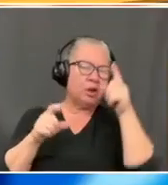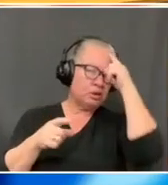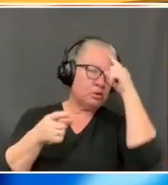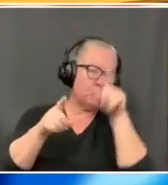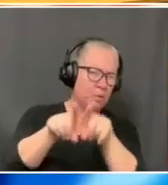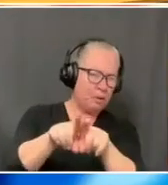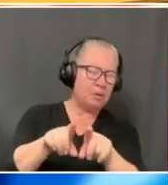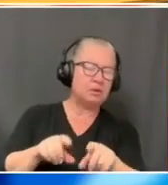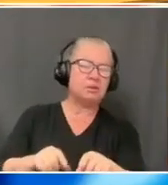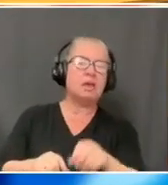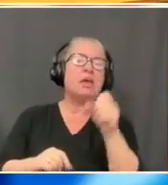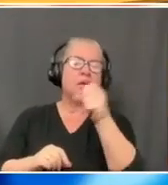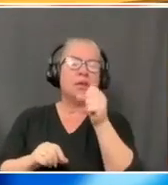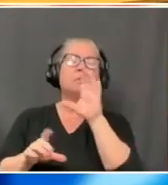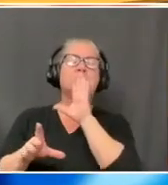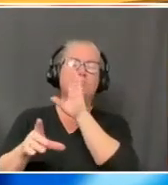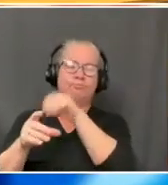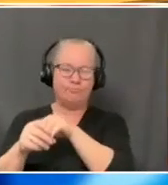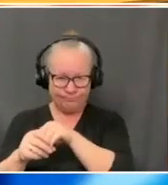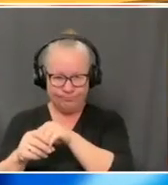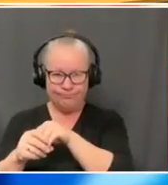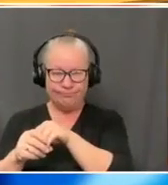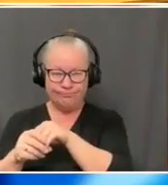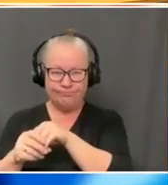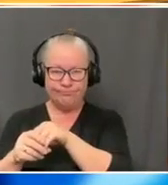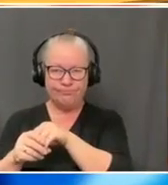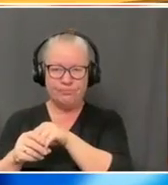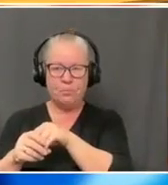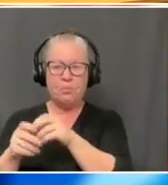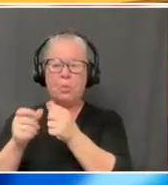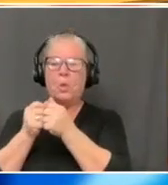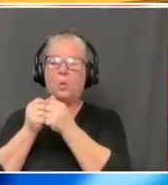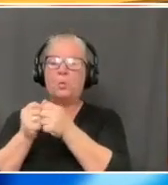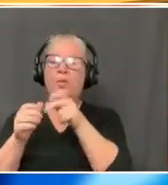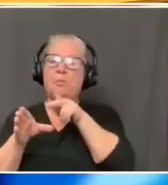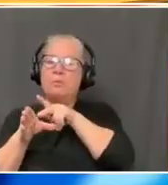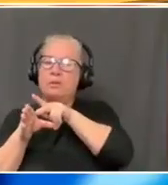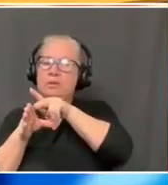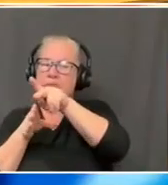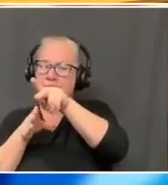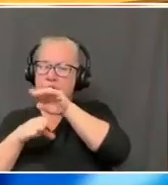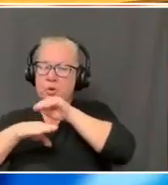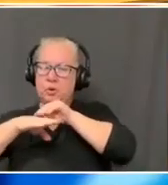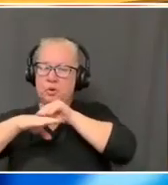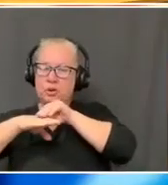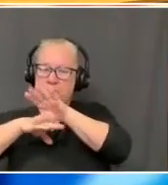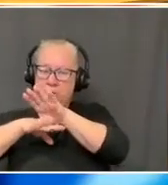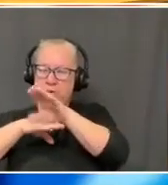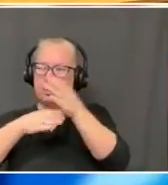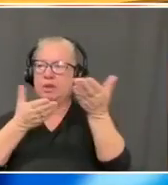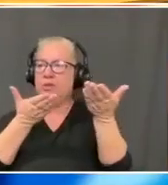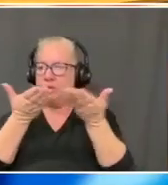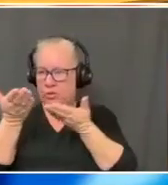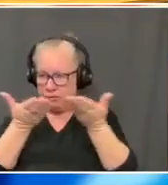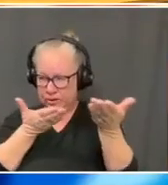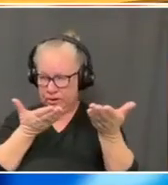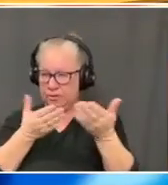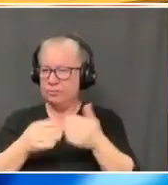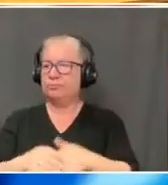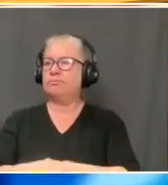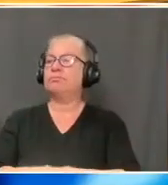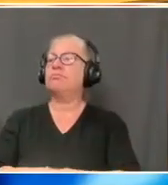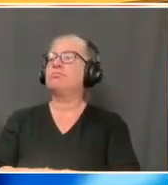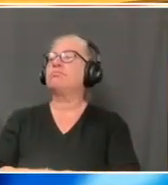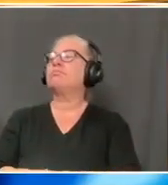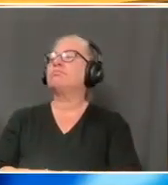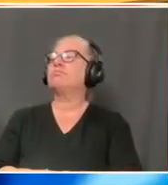included, yes, in the professional consulting services. Okay. Yeah, So they're also in there? that's right. And again, it